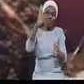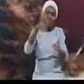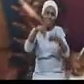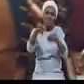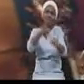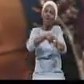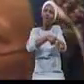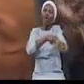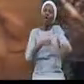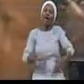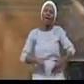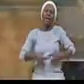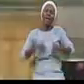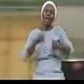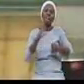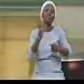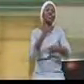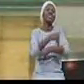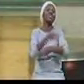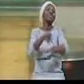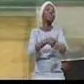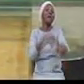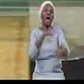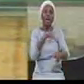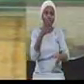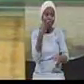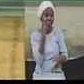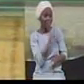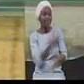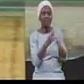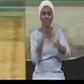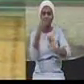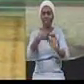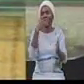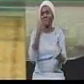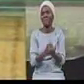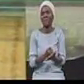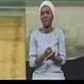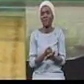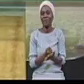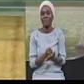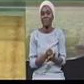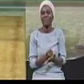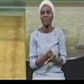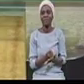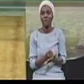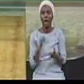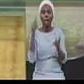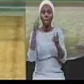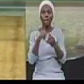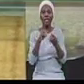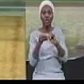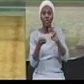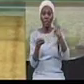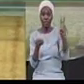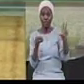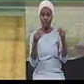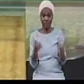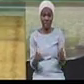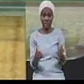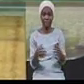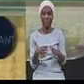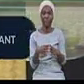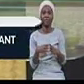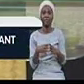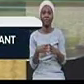days. You will see. Point number two now, the promise of super